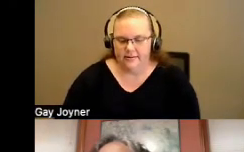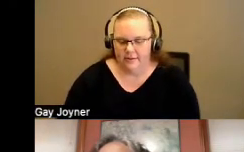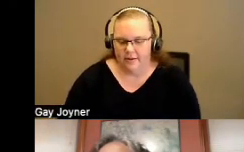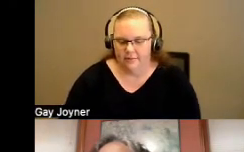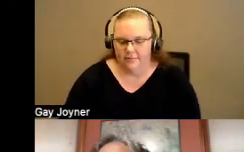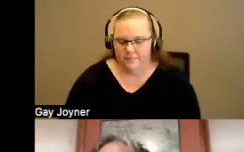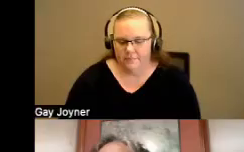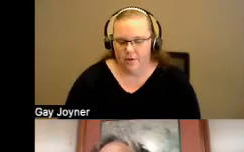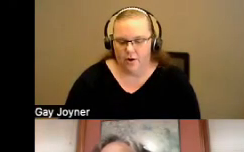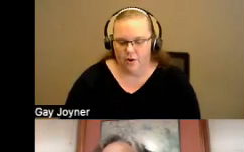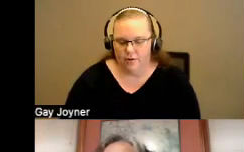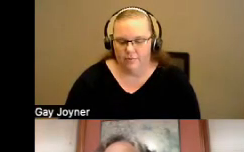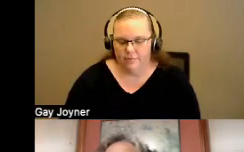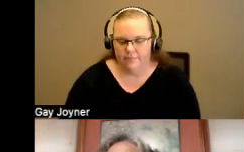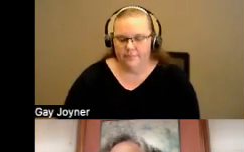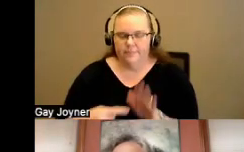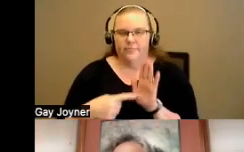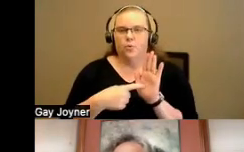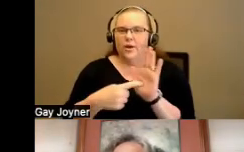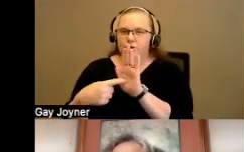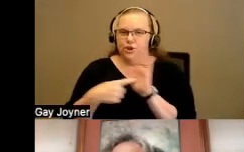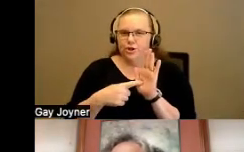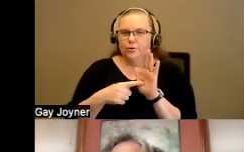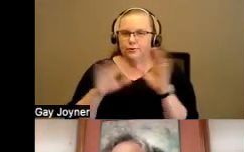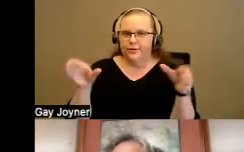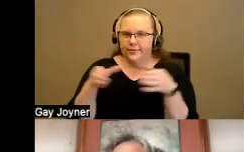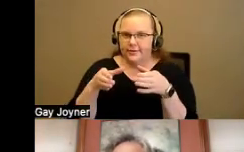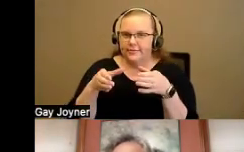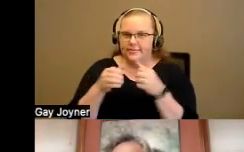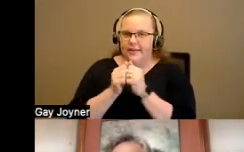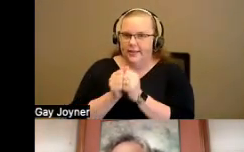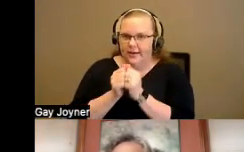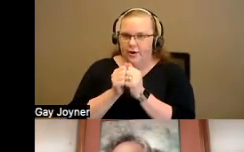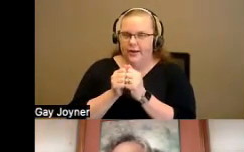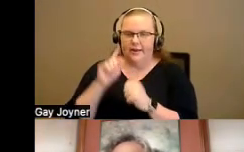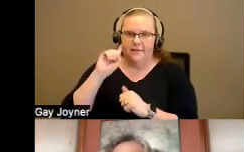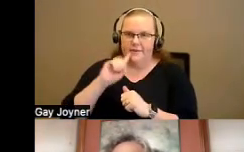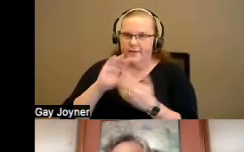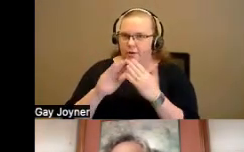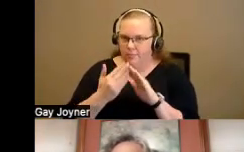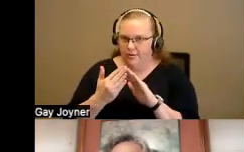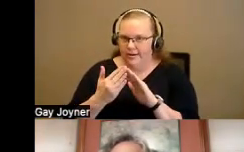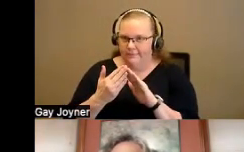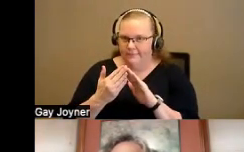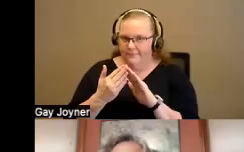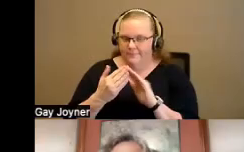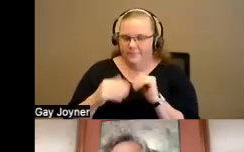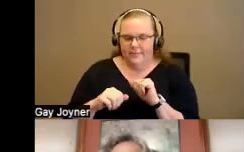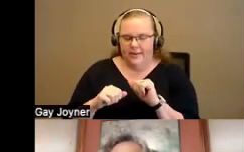is her, the way she shows the solidarity of the deaf